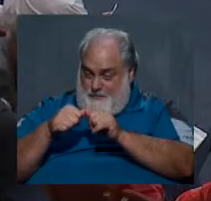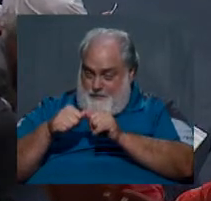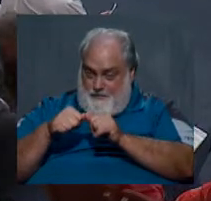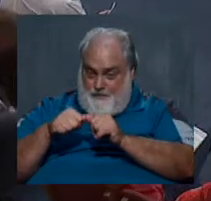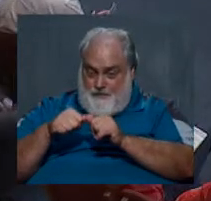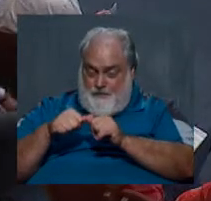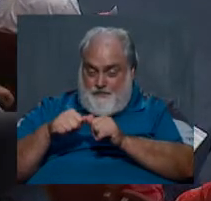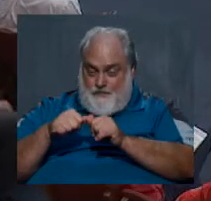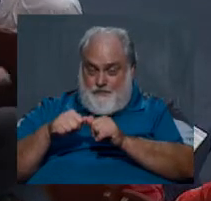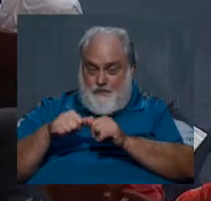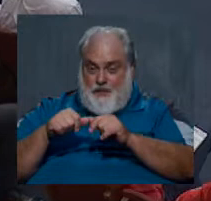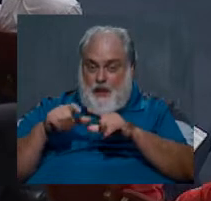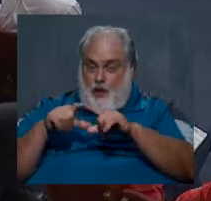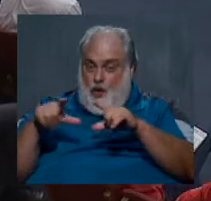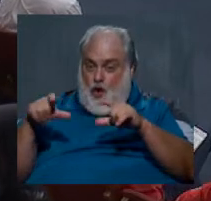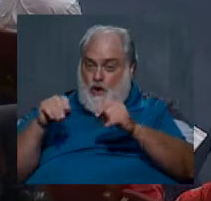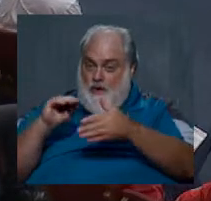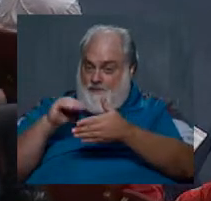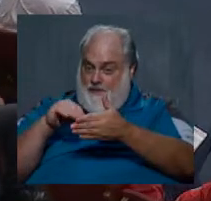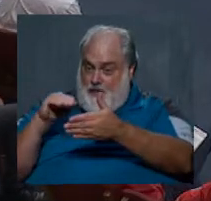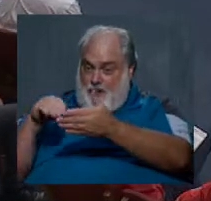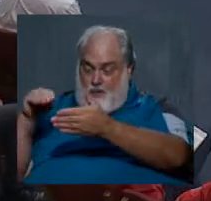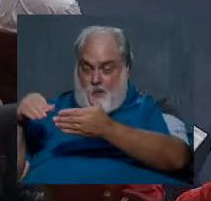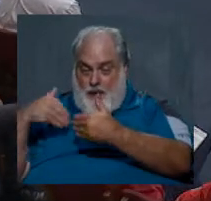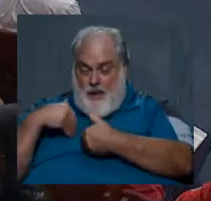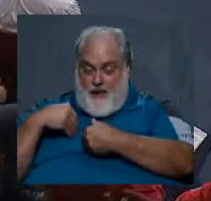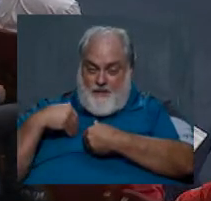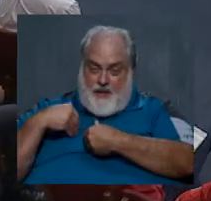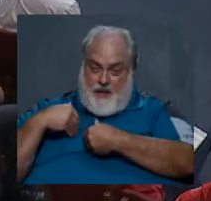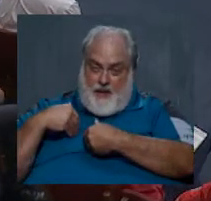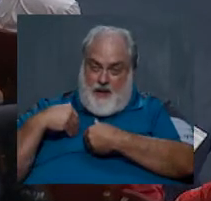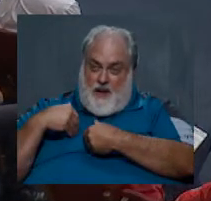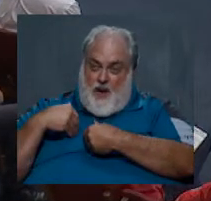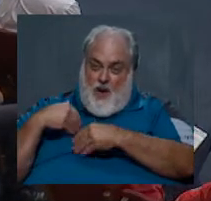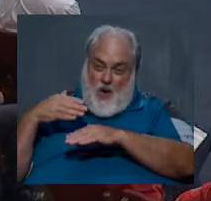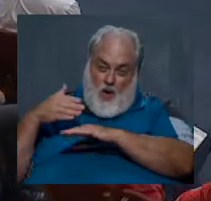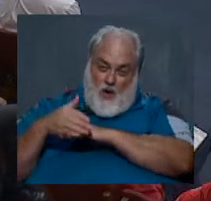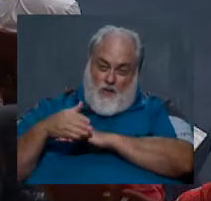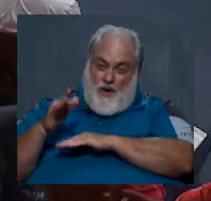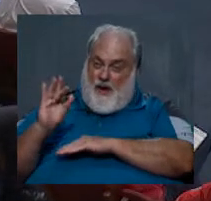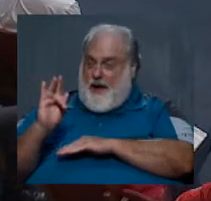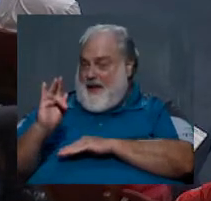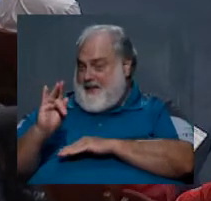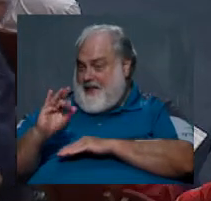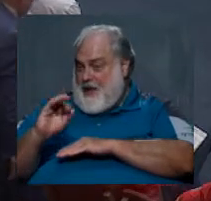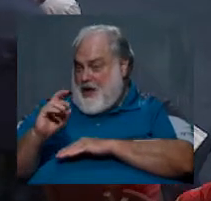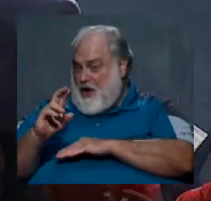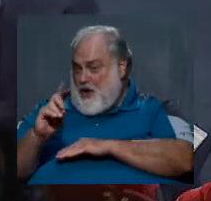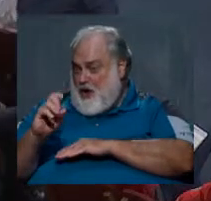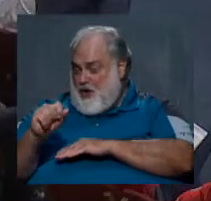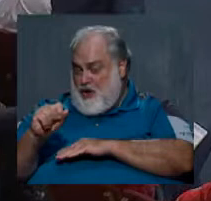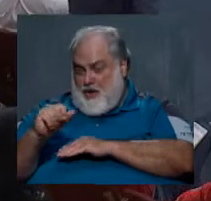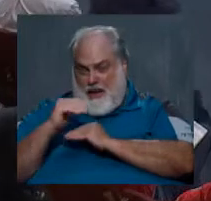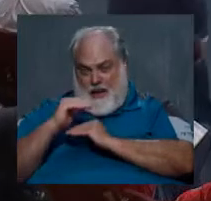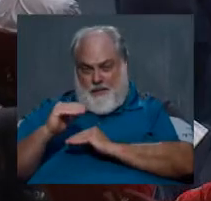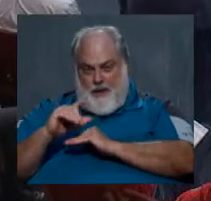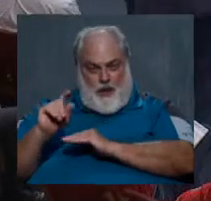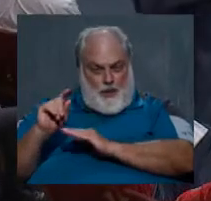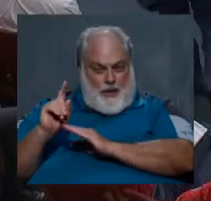those who did sign cards that we have up over 18 cards, and we have 20 minutes.